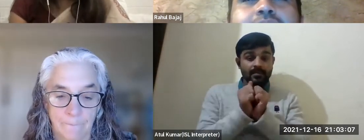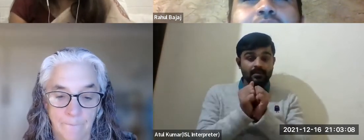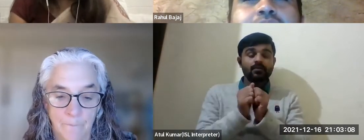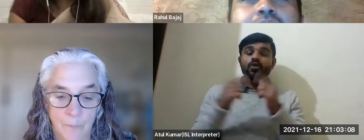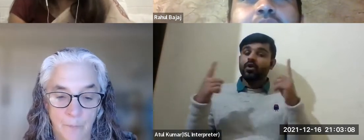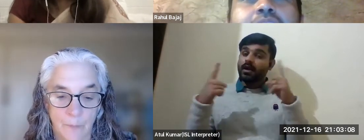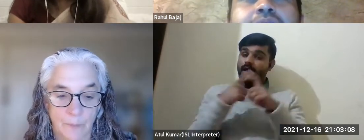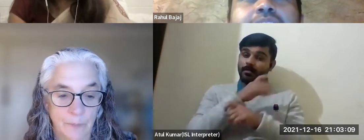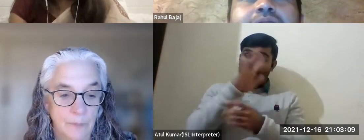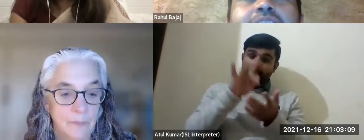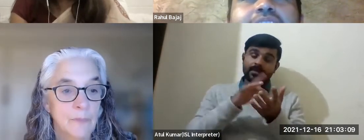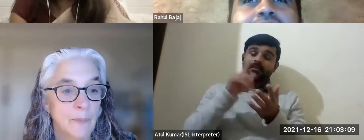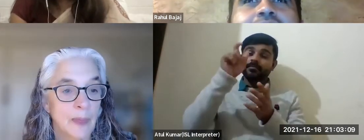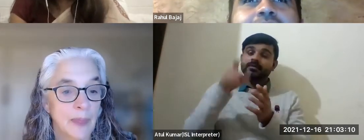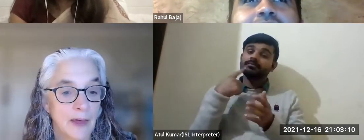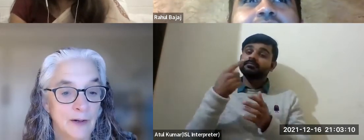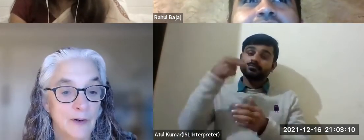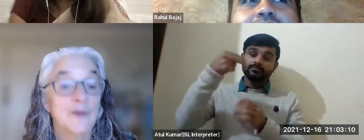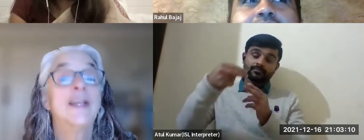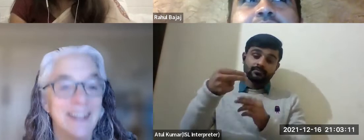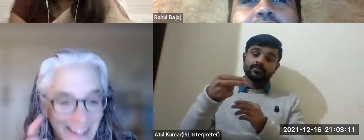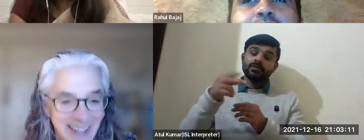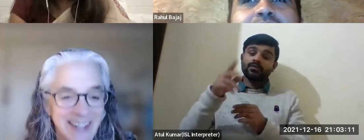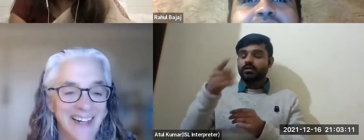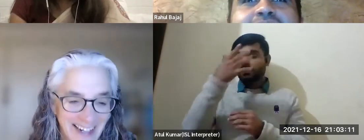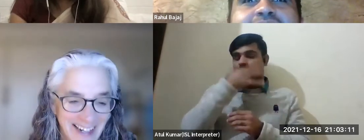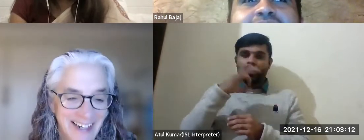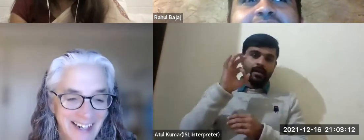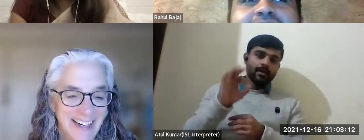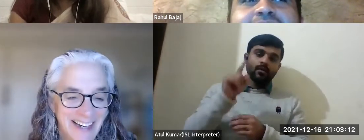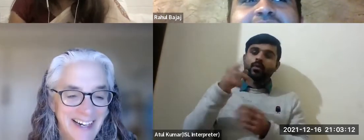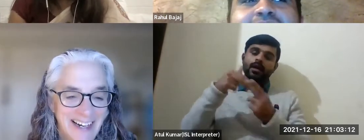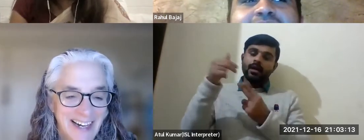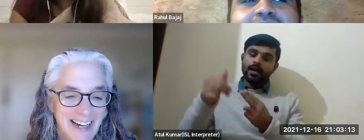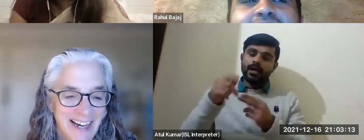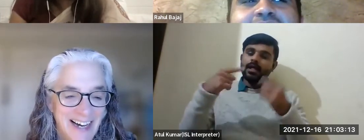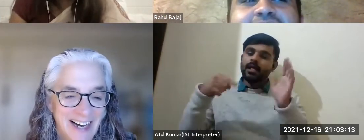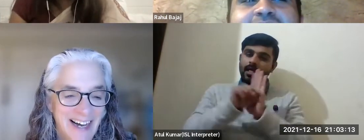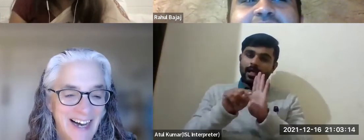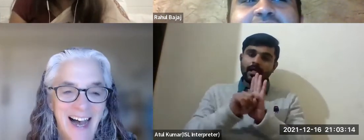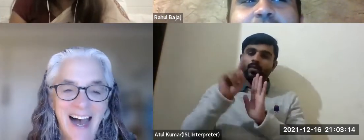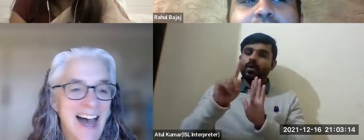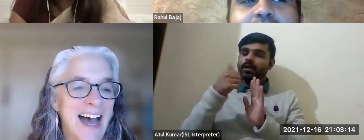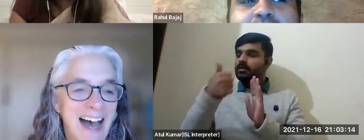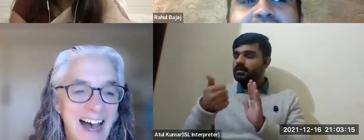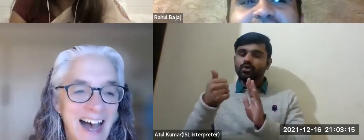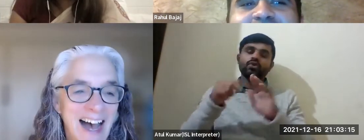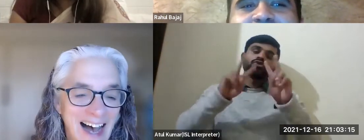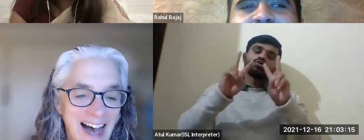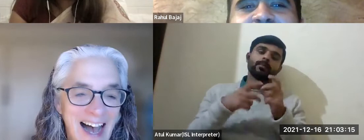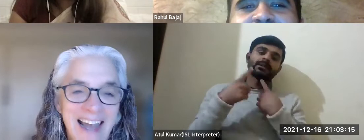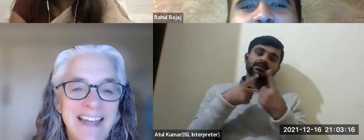compliment sandwich, as they call it, where you say one nice thing followed by one slightly negative thing and then one nice thing to top it